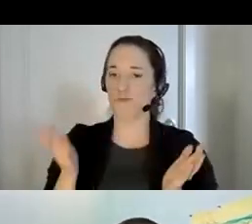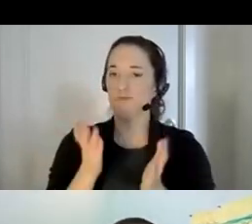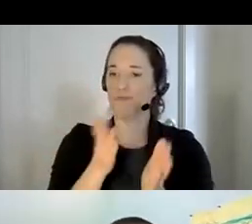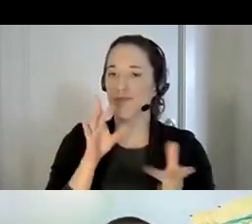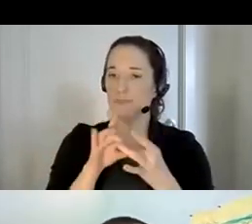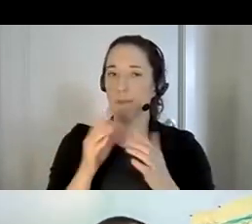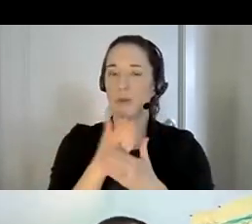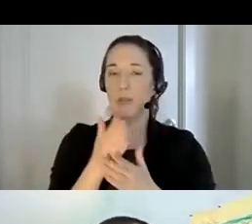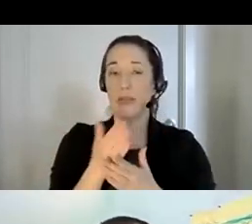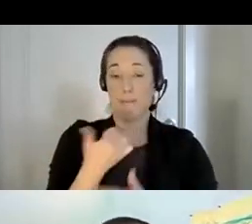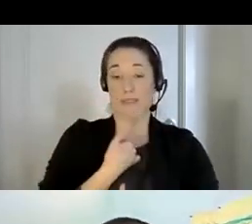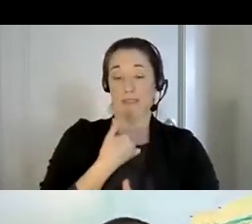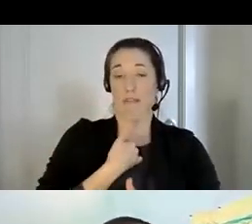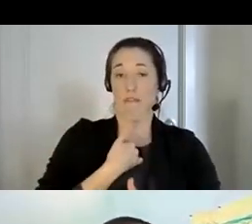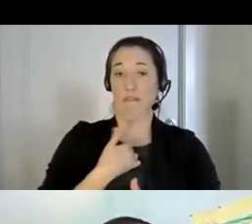me and other people in other groups.